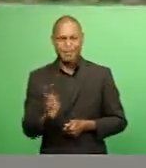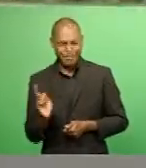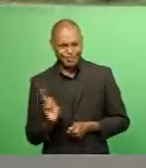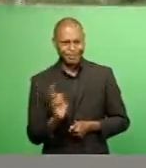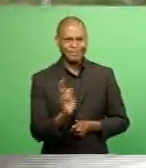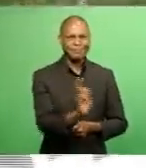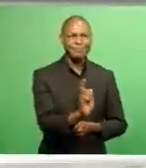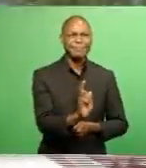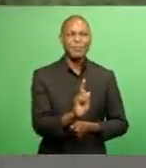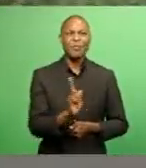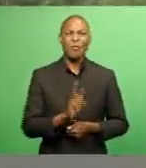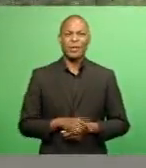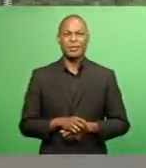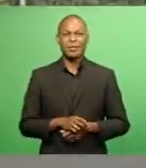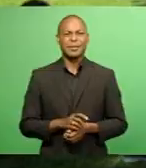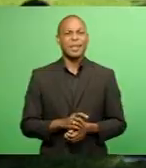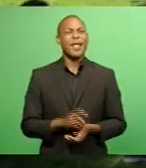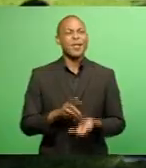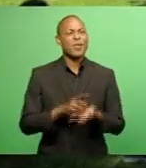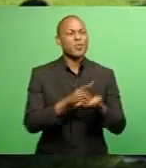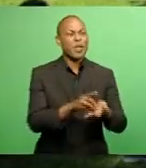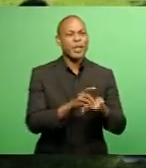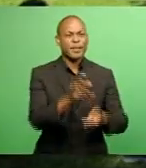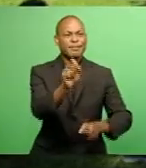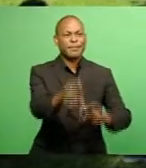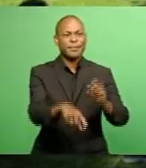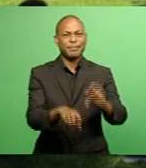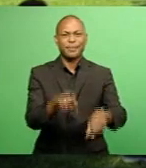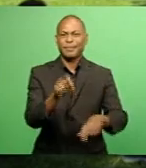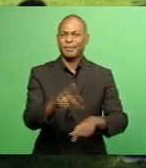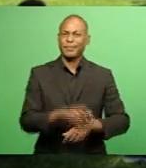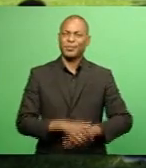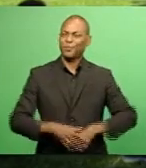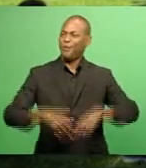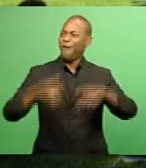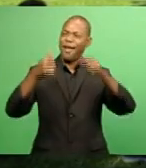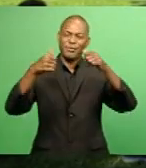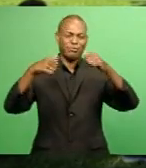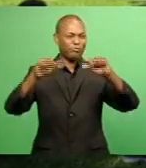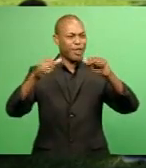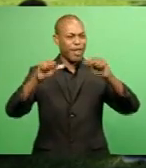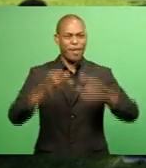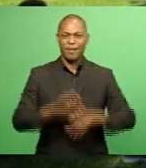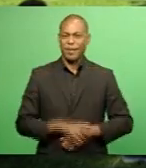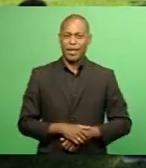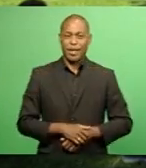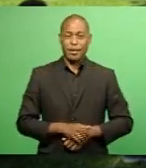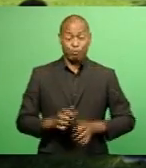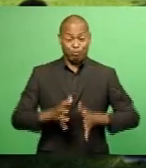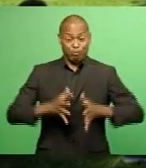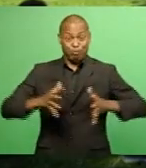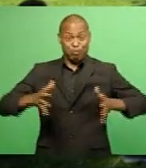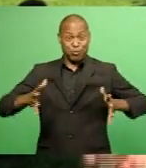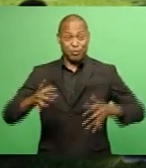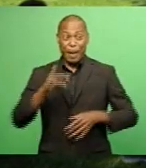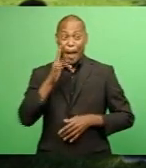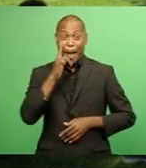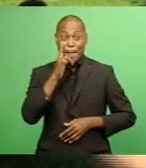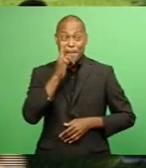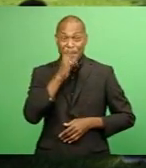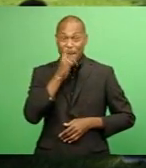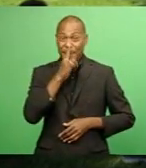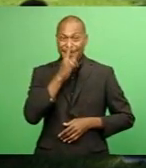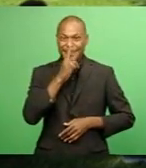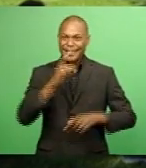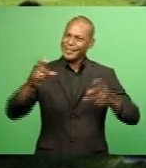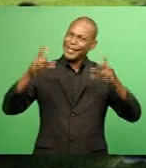that went past, they donated to us. It was such a huge success, and the amount of support, the amount of cheers that we got while coming